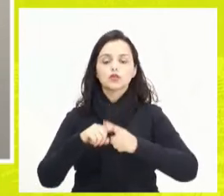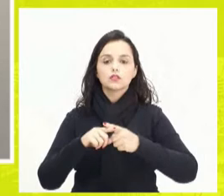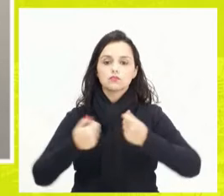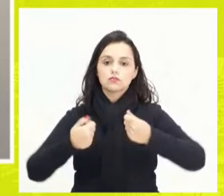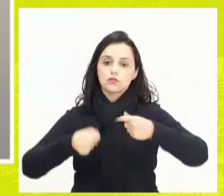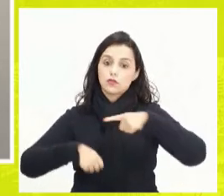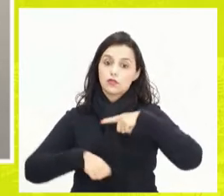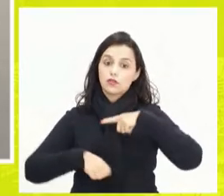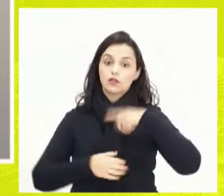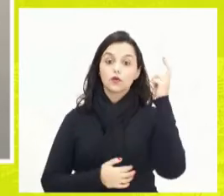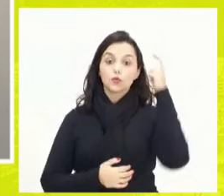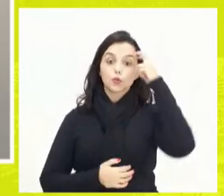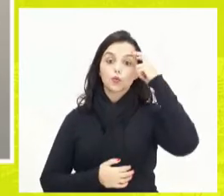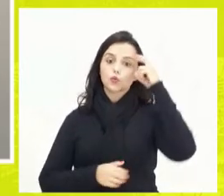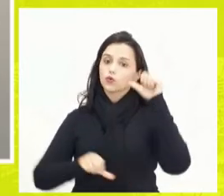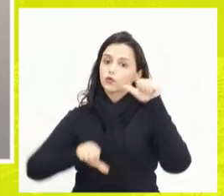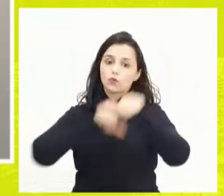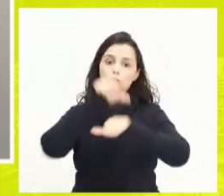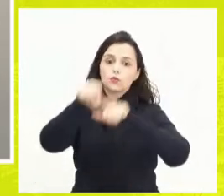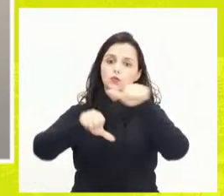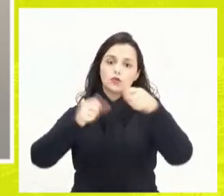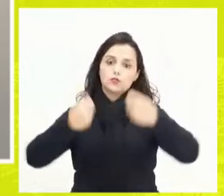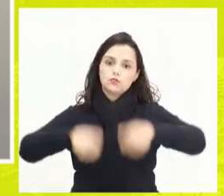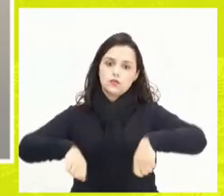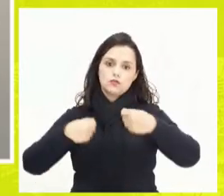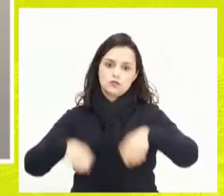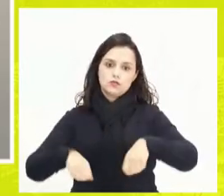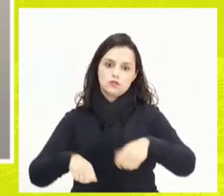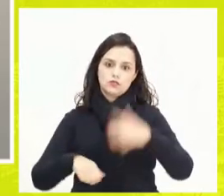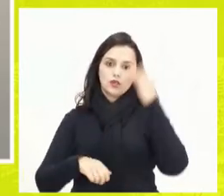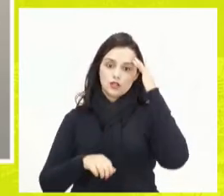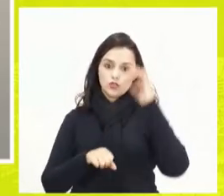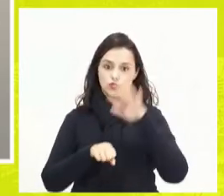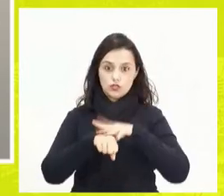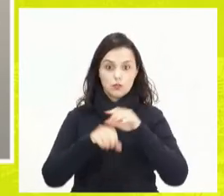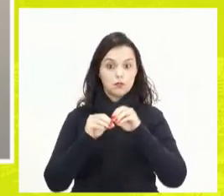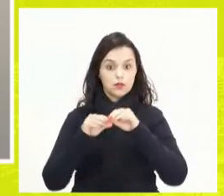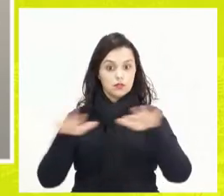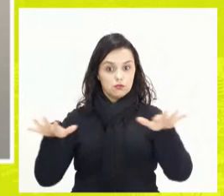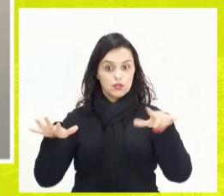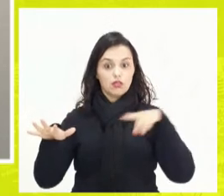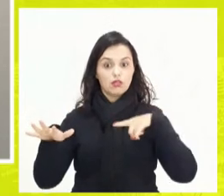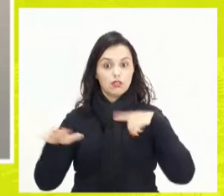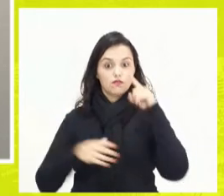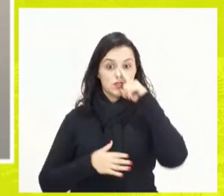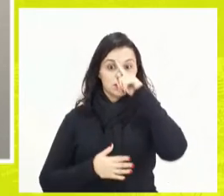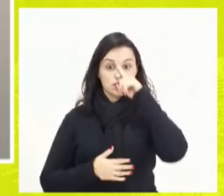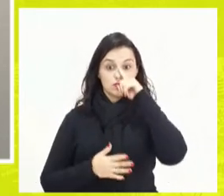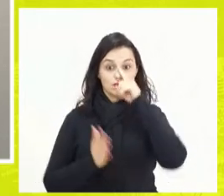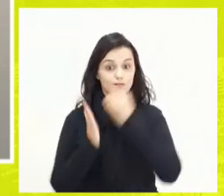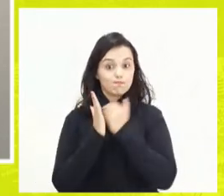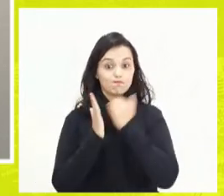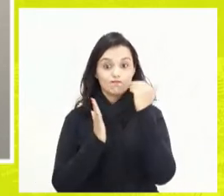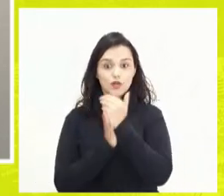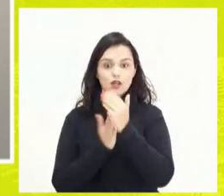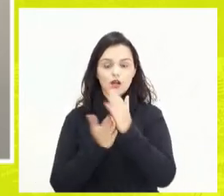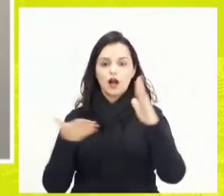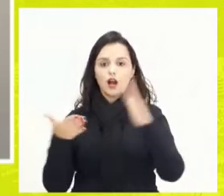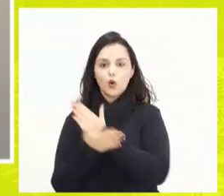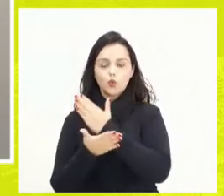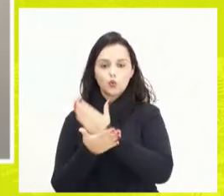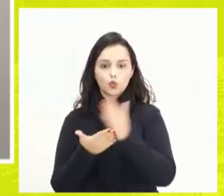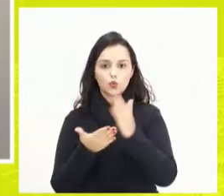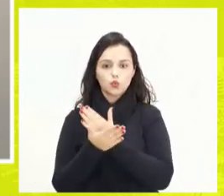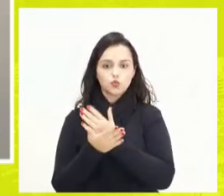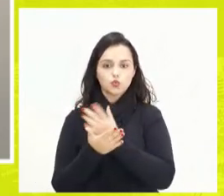that needs to be changed the pandemic brought new challenges uh salaries